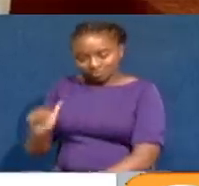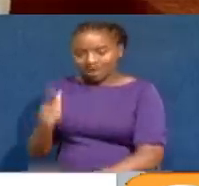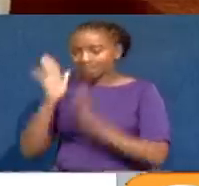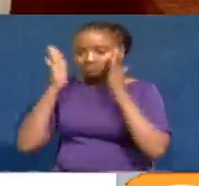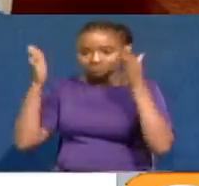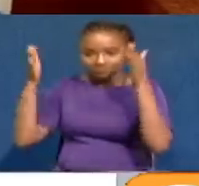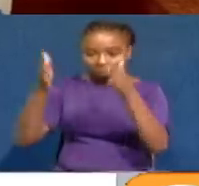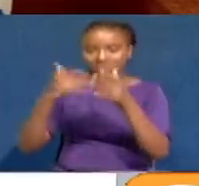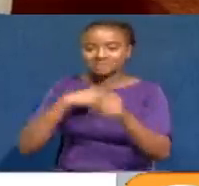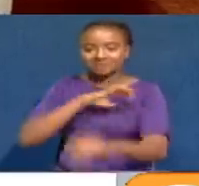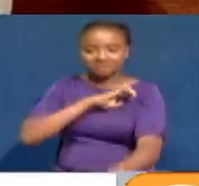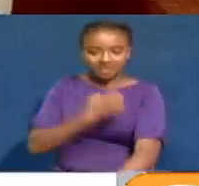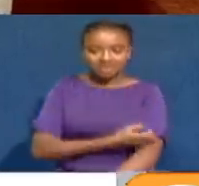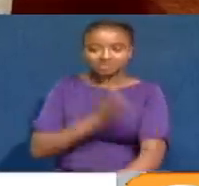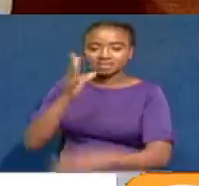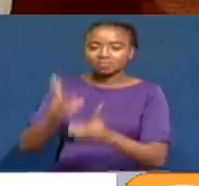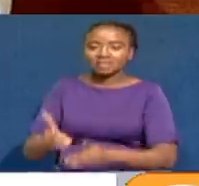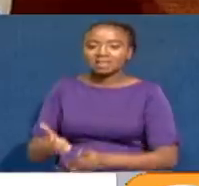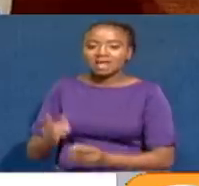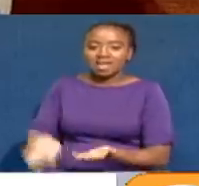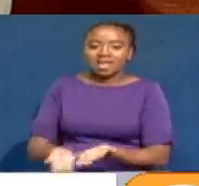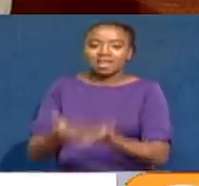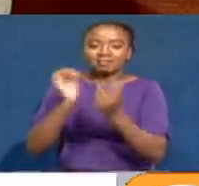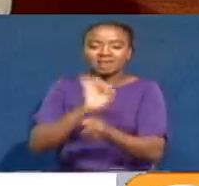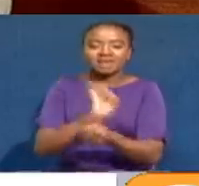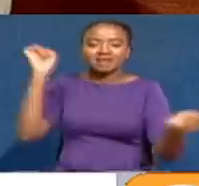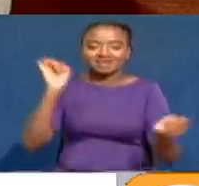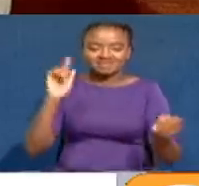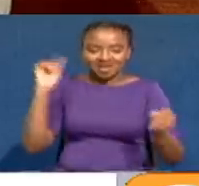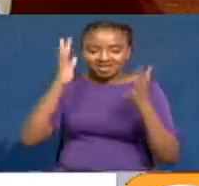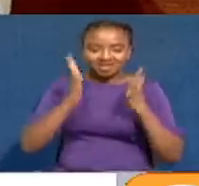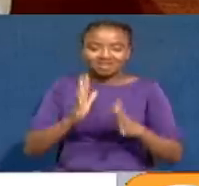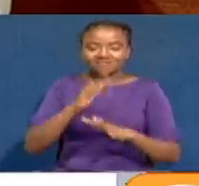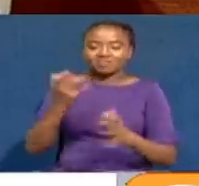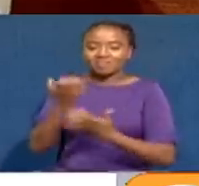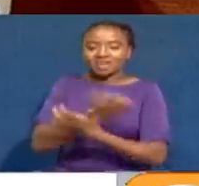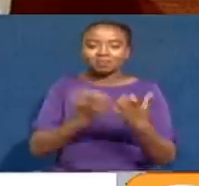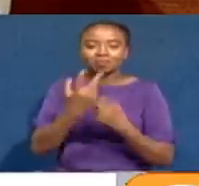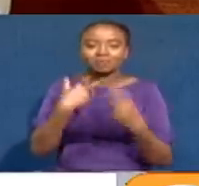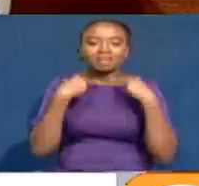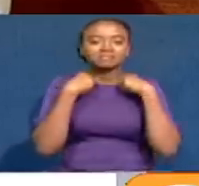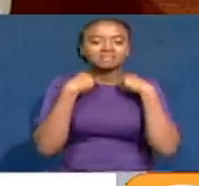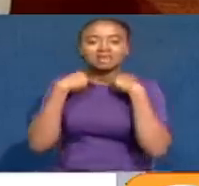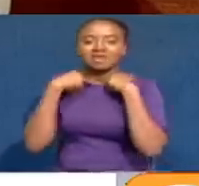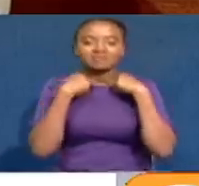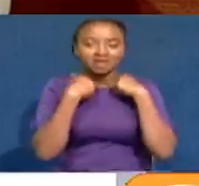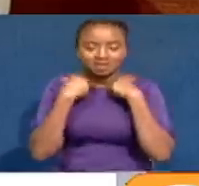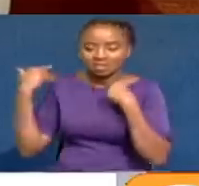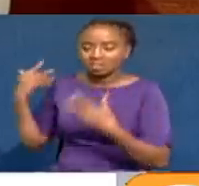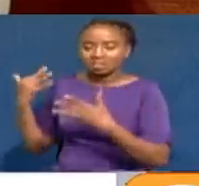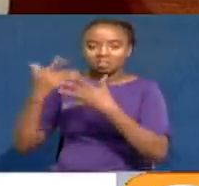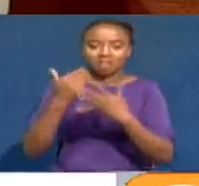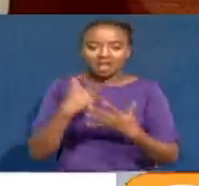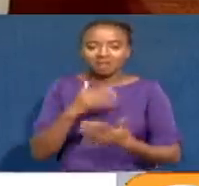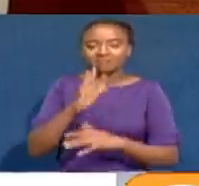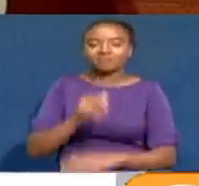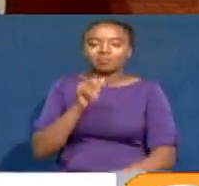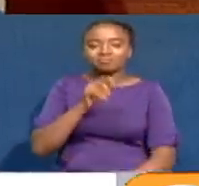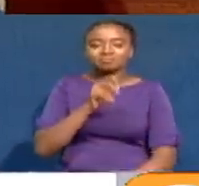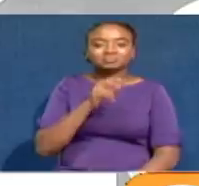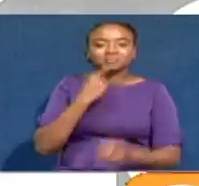energy, and we are going to deliver Kenya from the economic ruins that we have been left by this